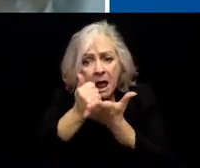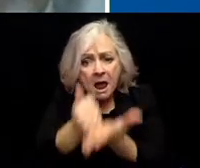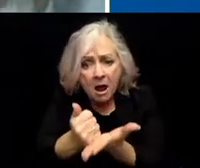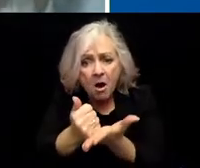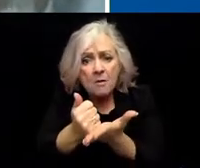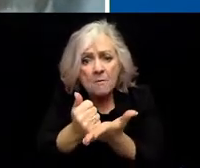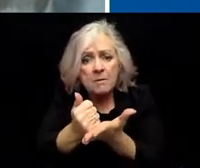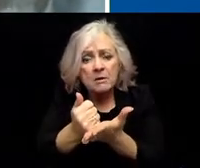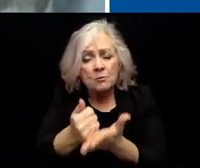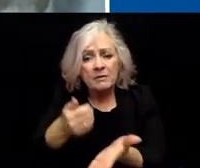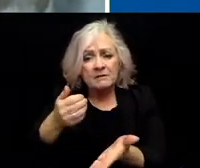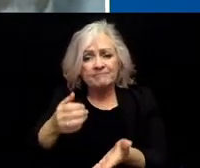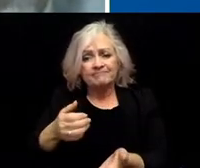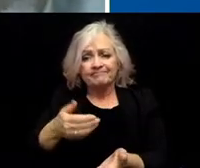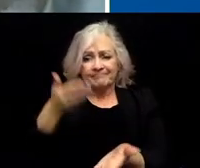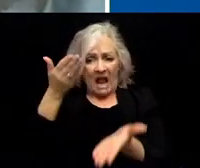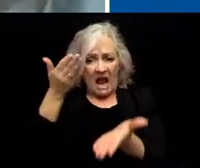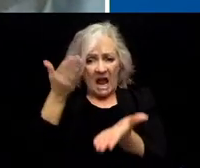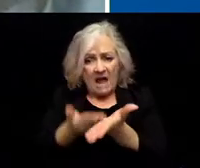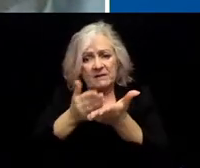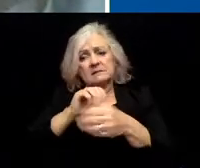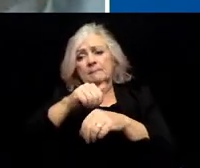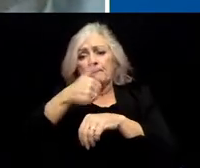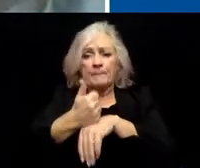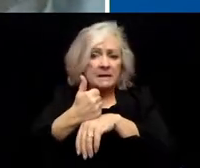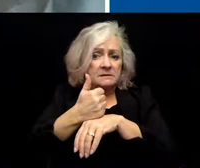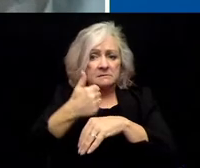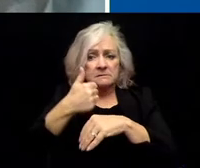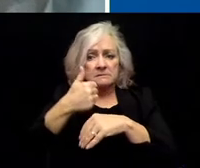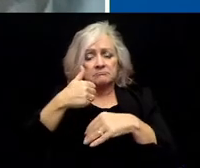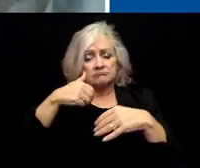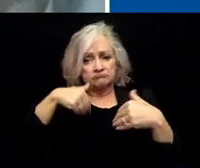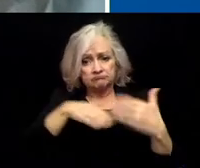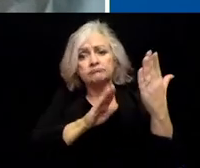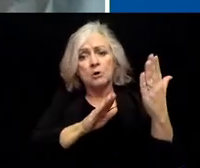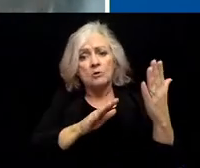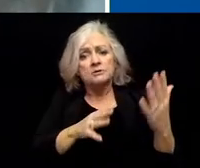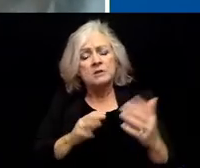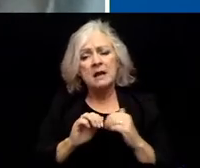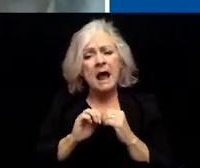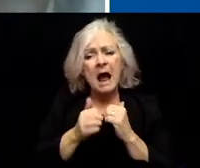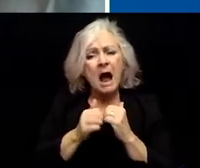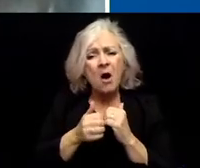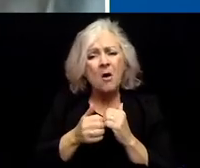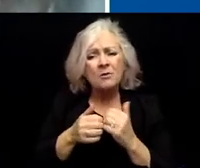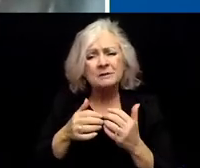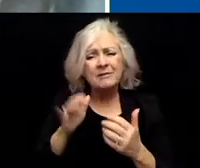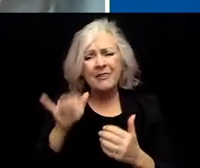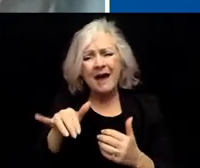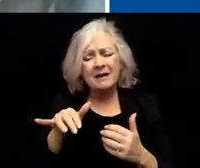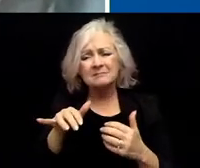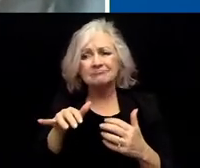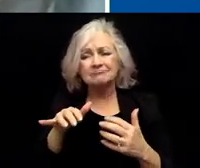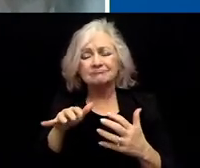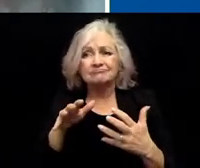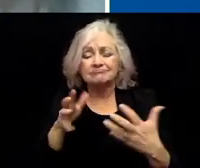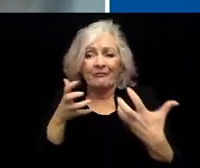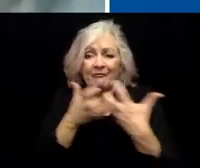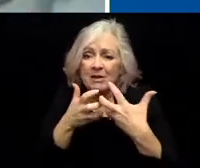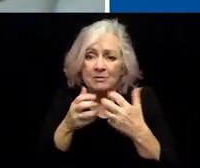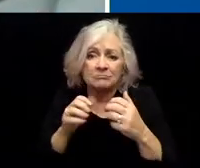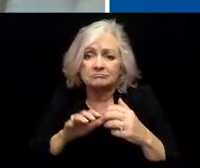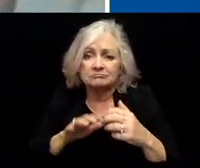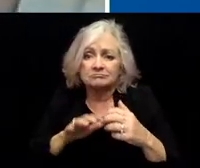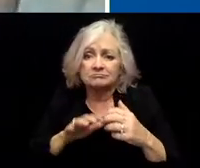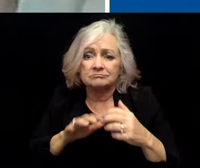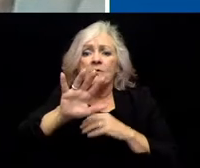into intellectual disabilities and how we sort of shape our societies around these things? Mike,